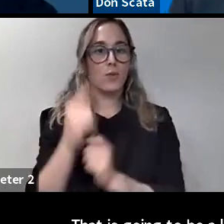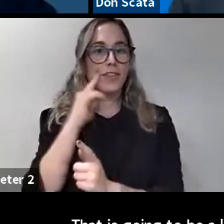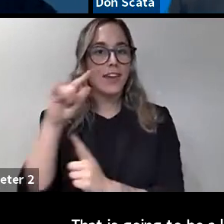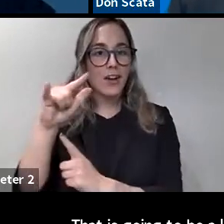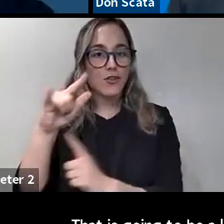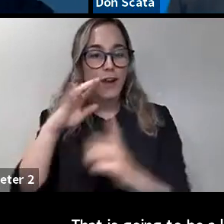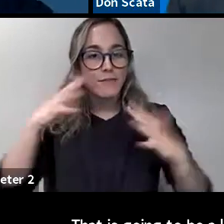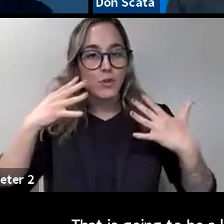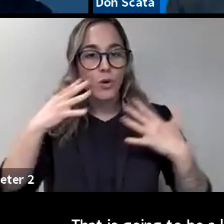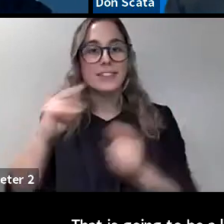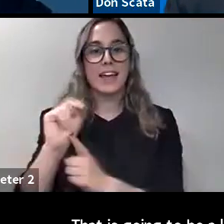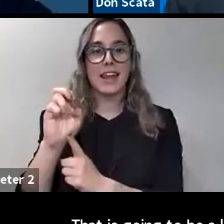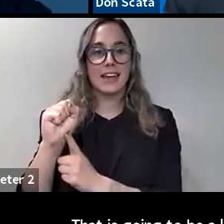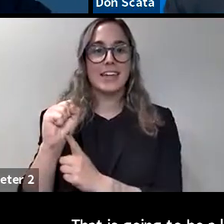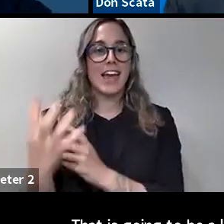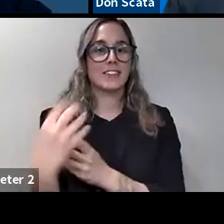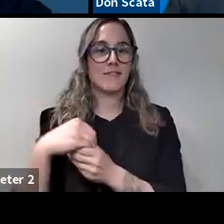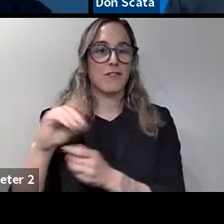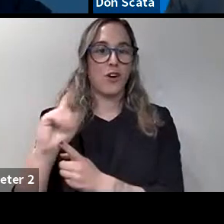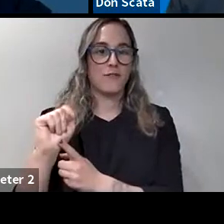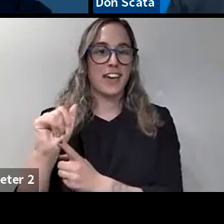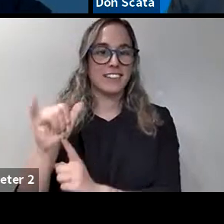that the NES dealt with.